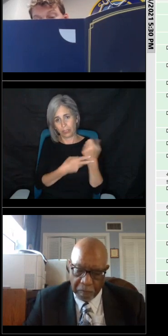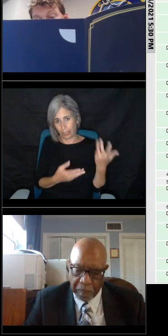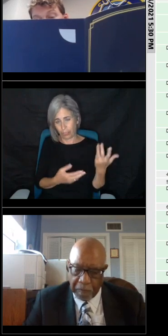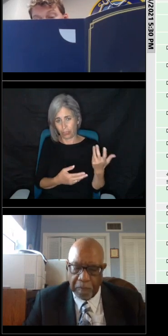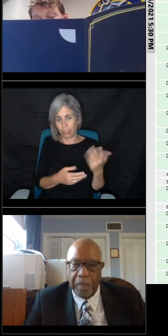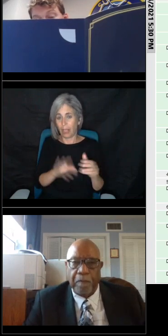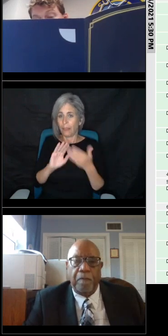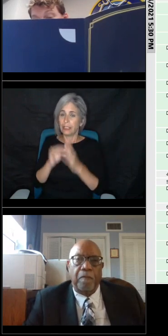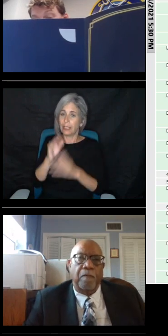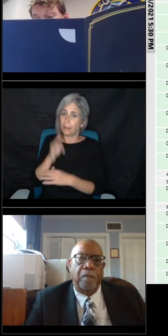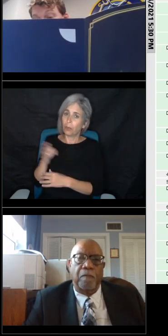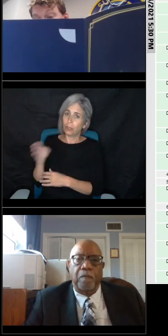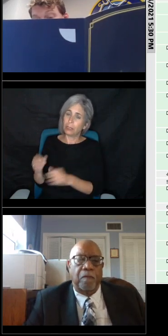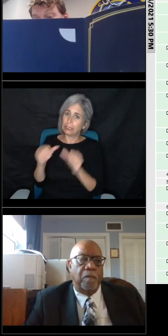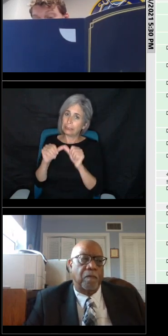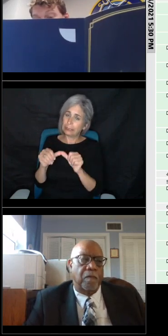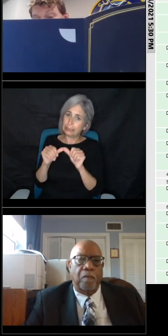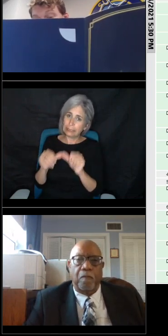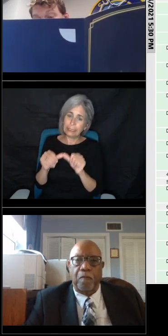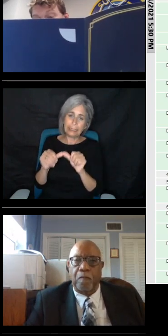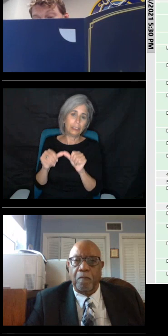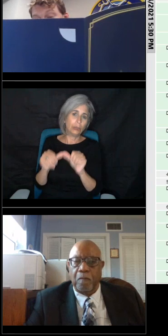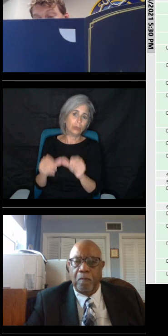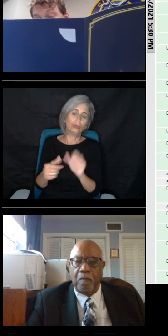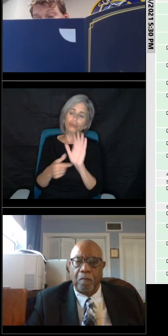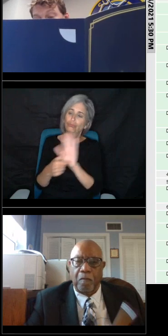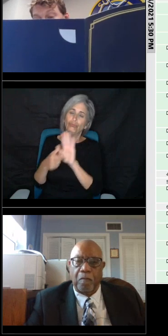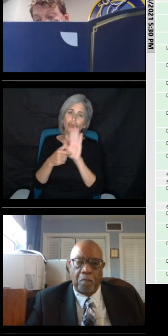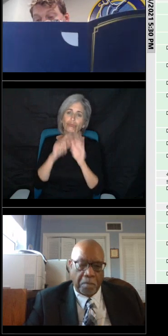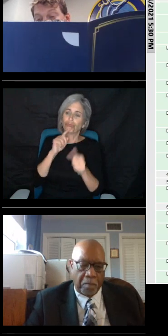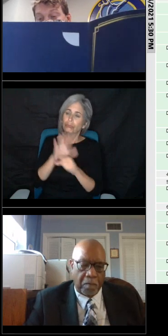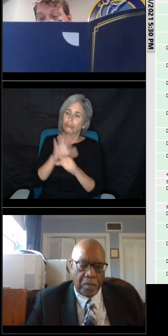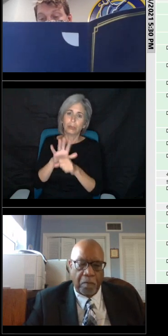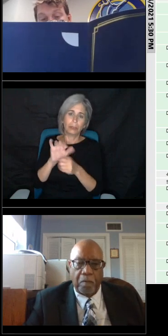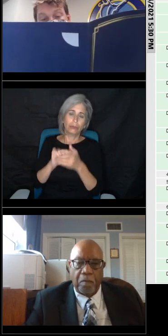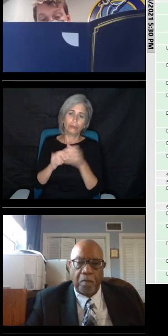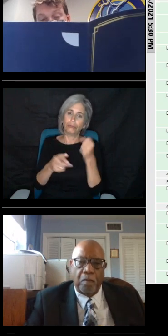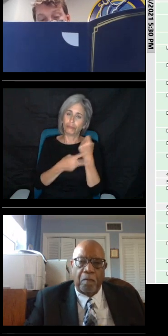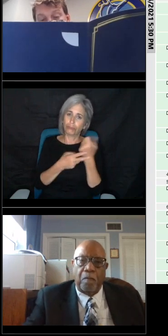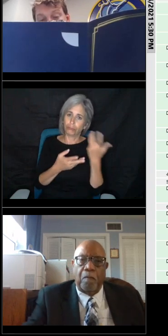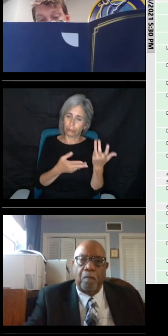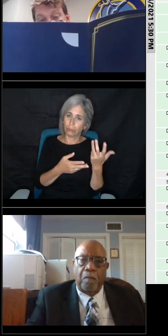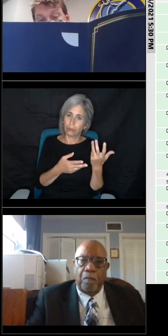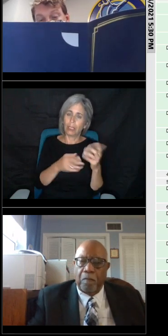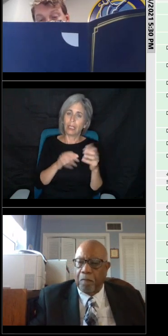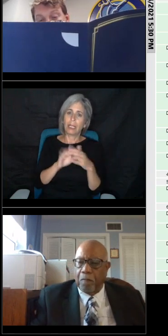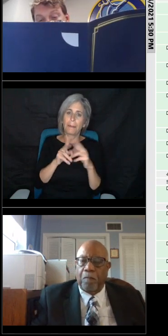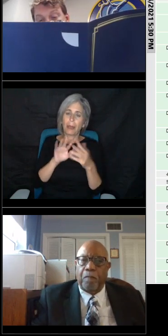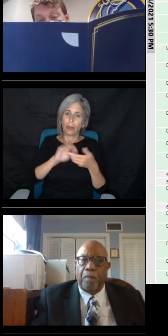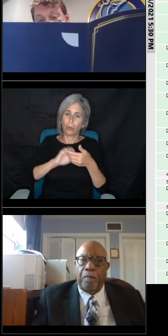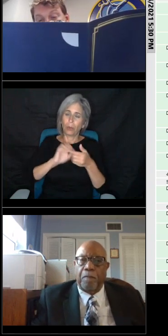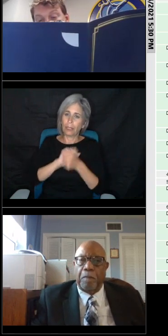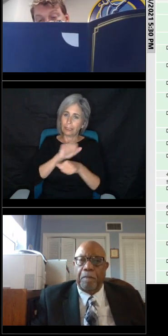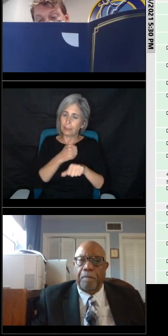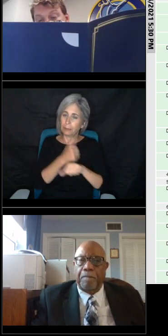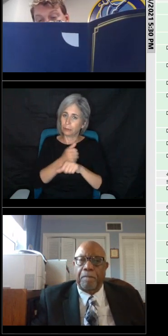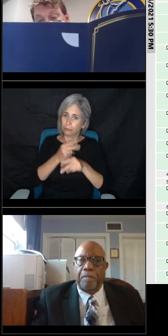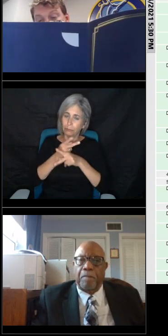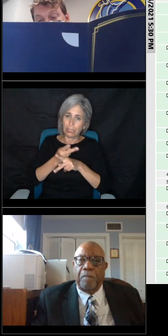of Boynton Beach continues to demonstrate its commitment to preservation, in part with the establishment and maintenance of a